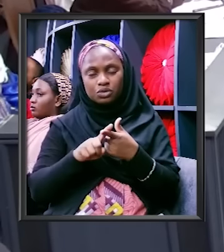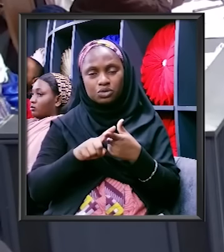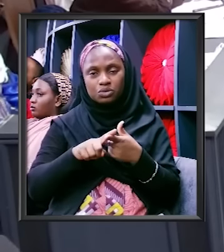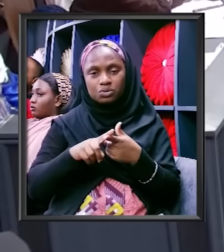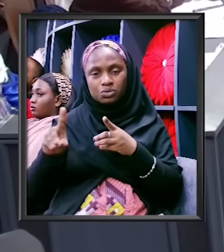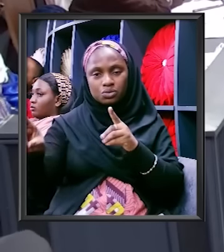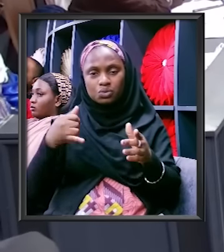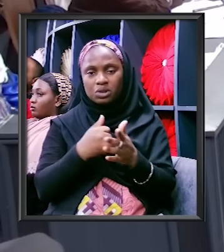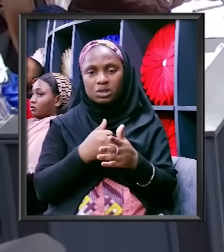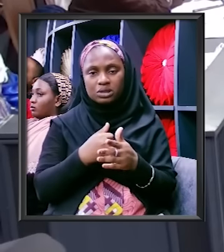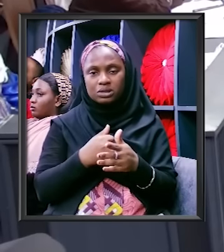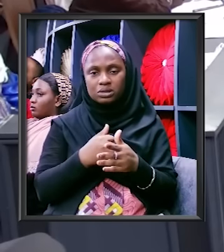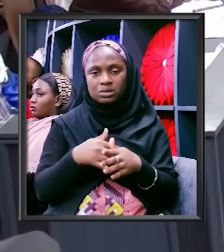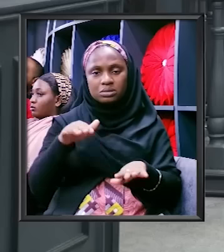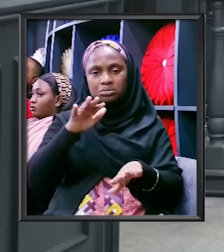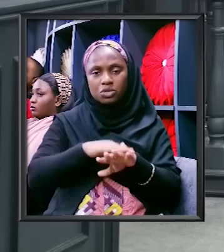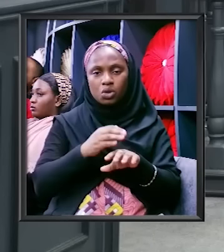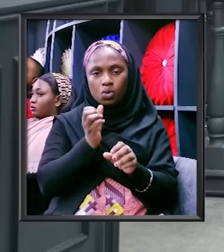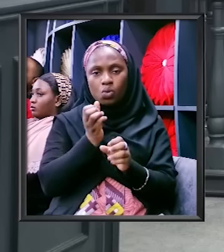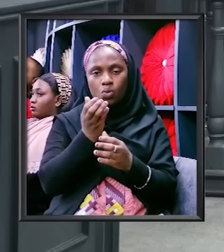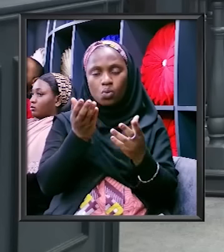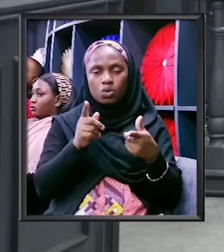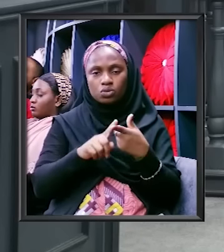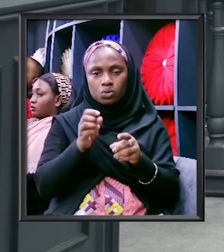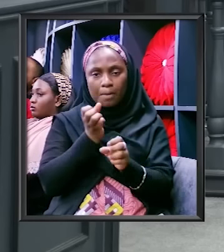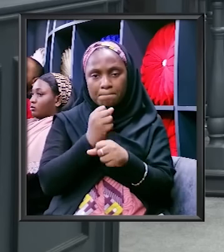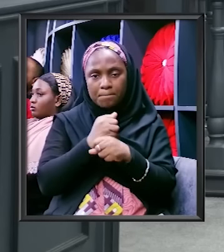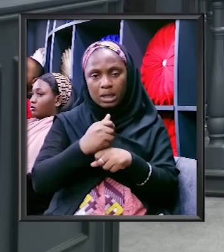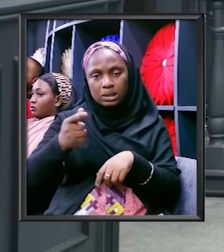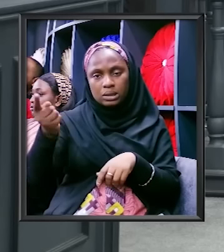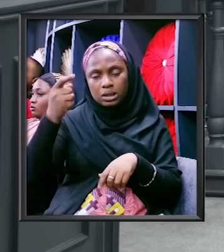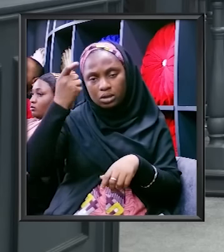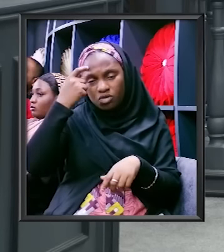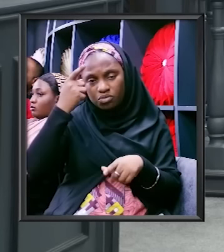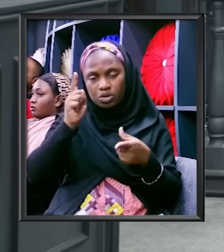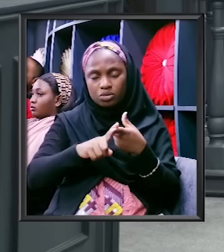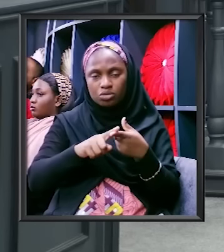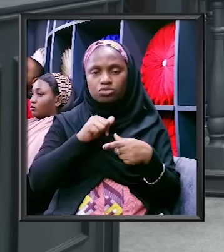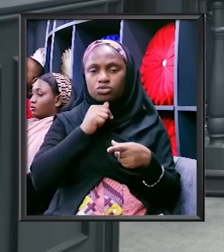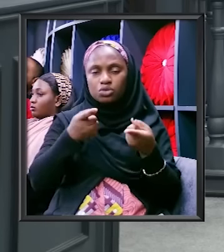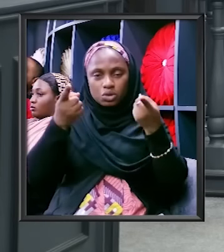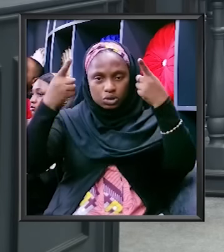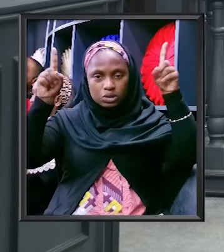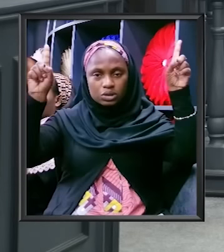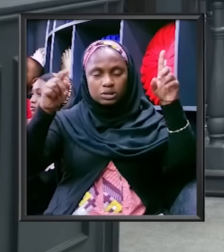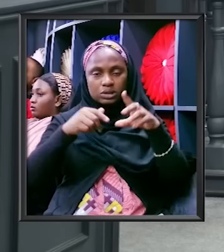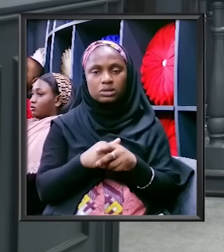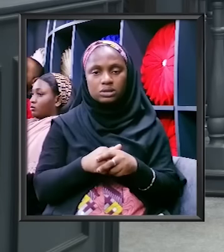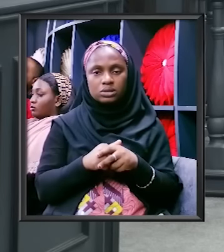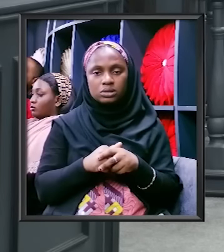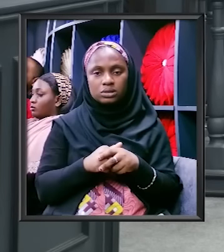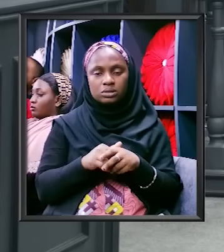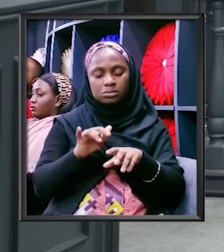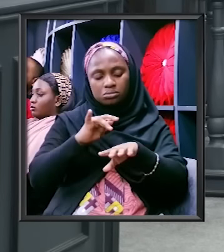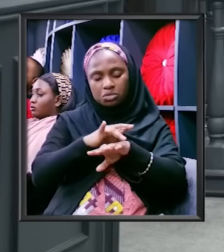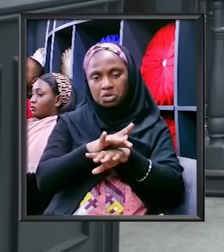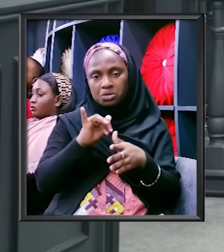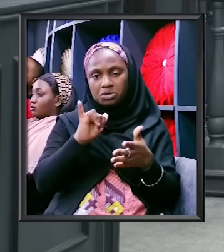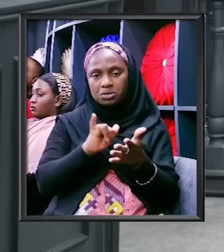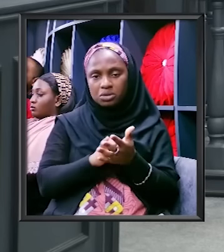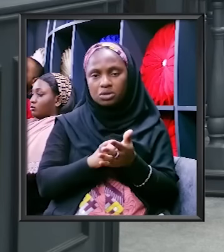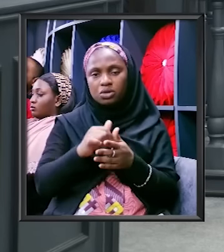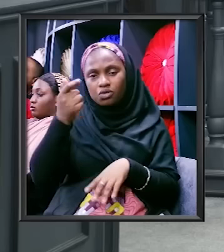government. They won't make the government no succeed. The earlier way the government